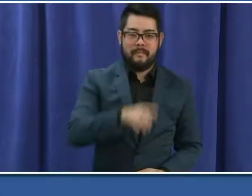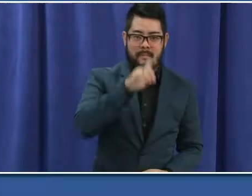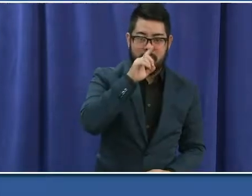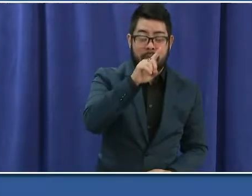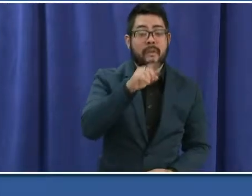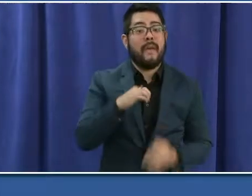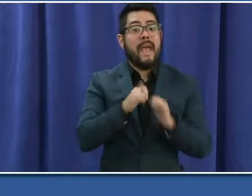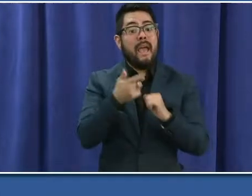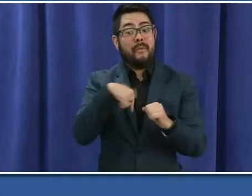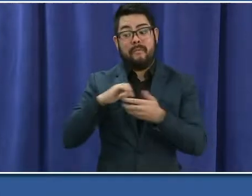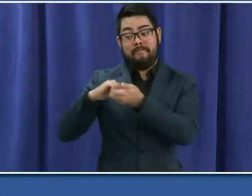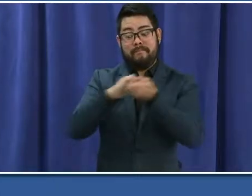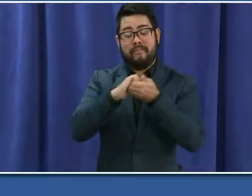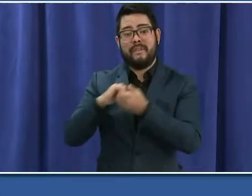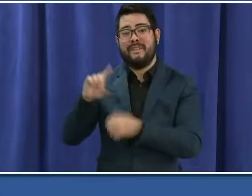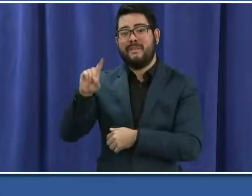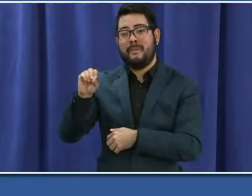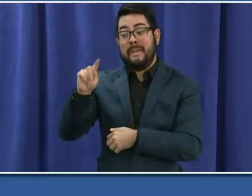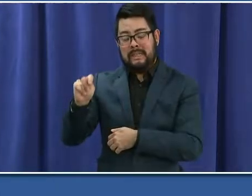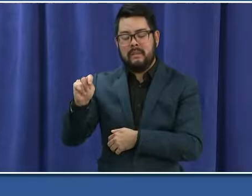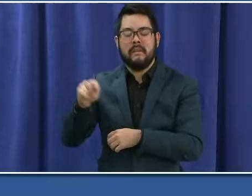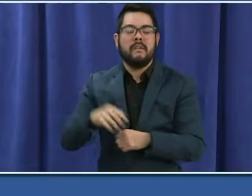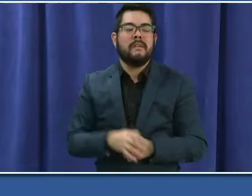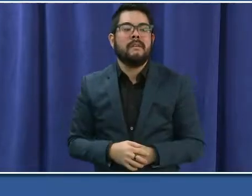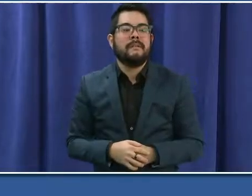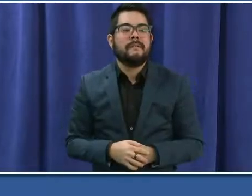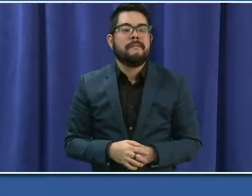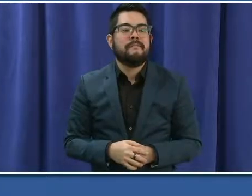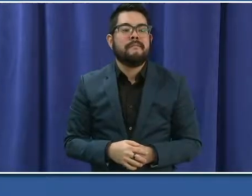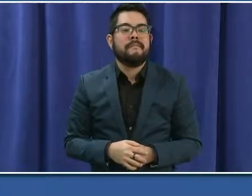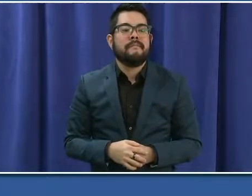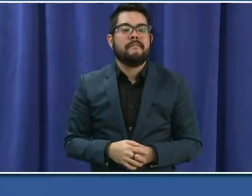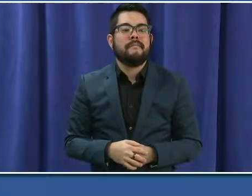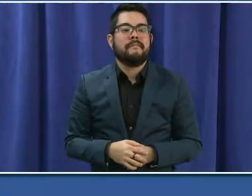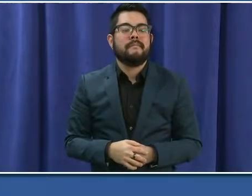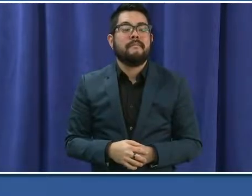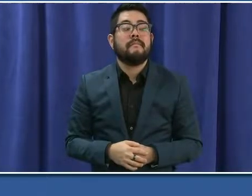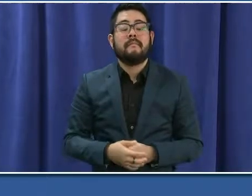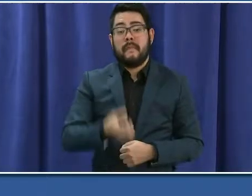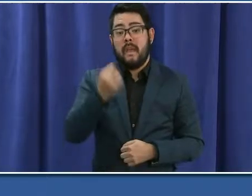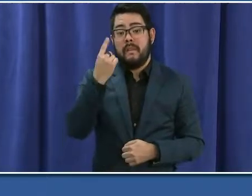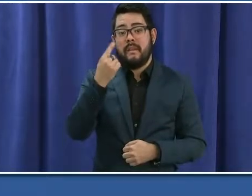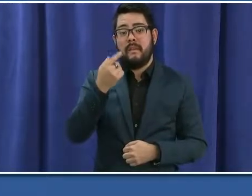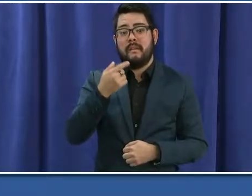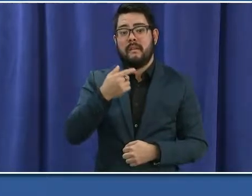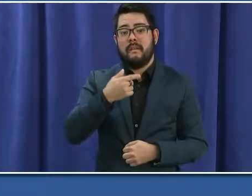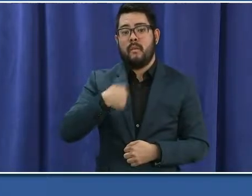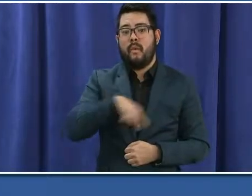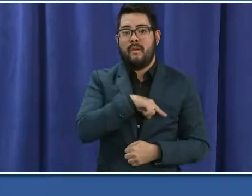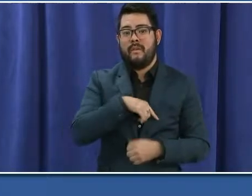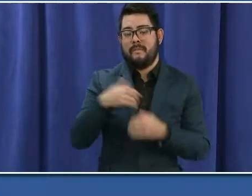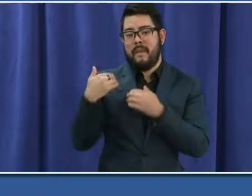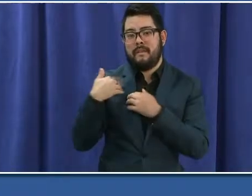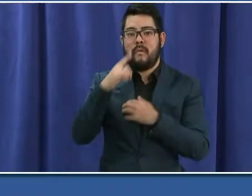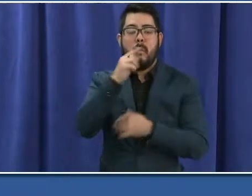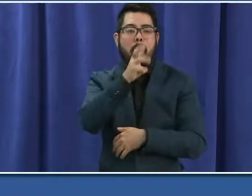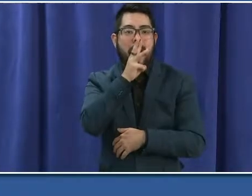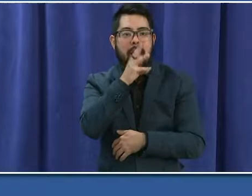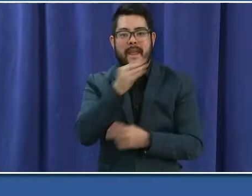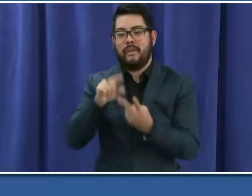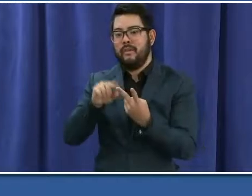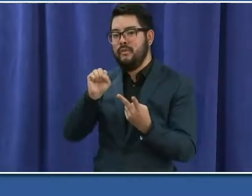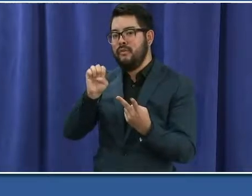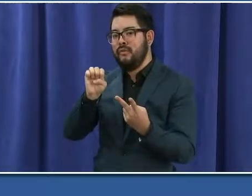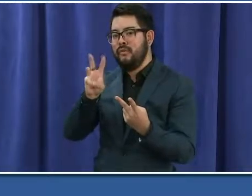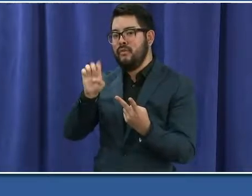the Department of Transportation is that because we are we install water mains as well as sewer mains, we're the